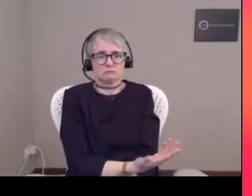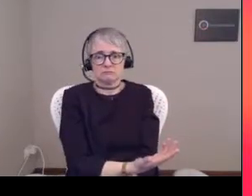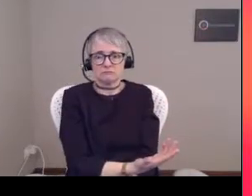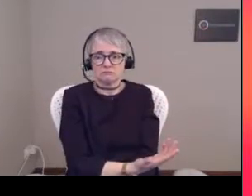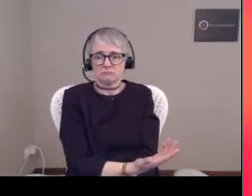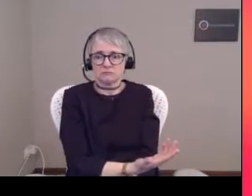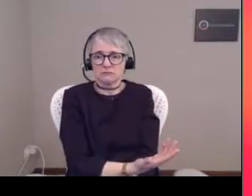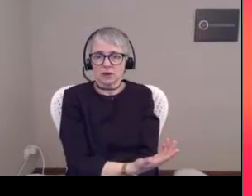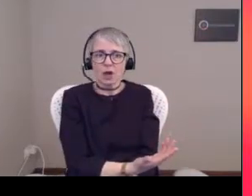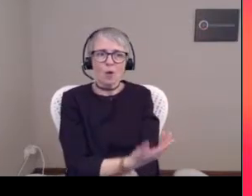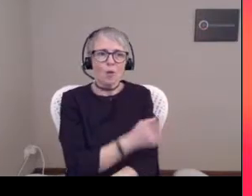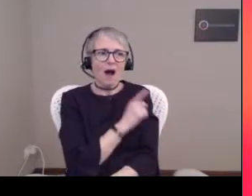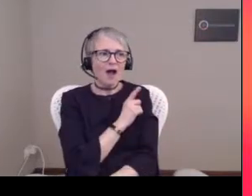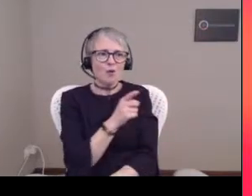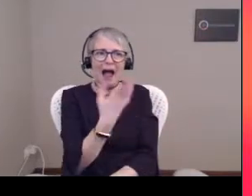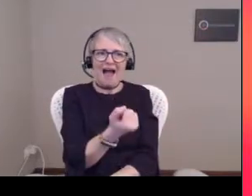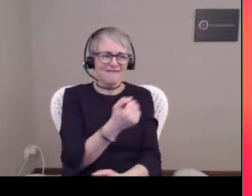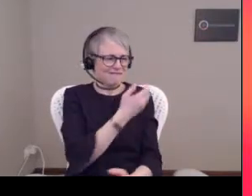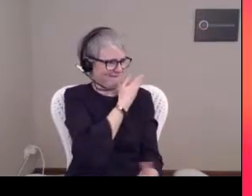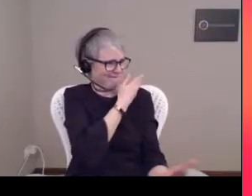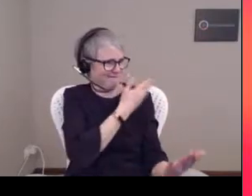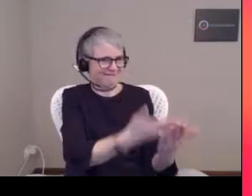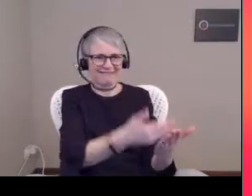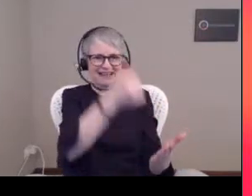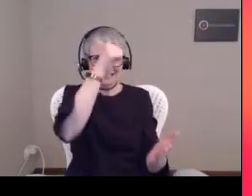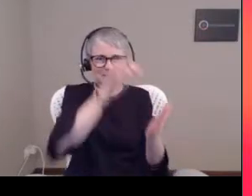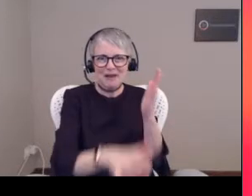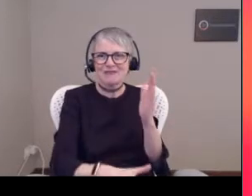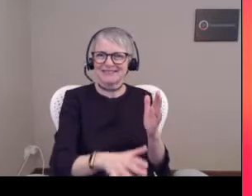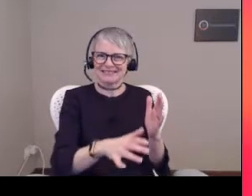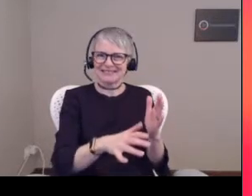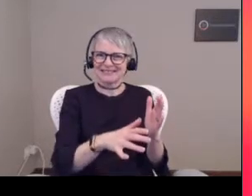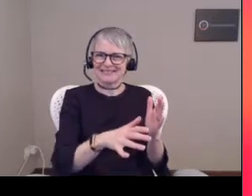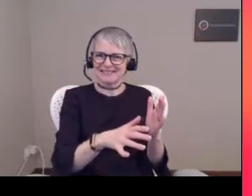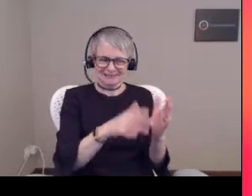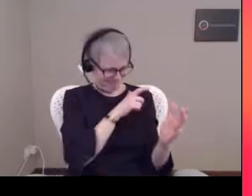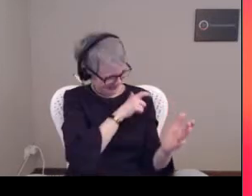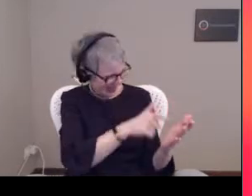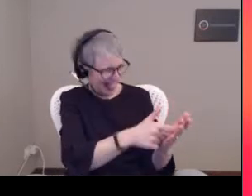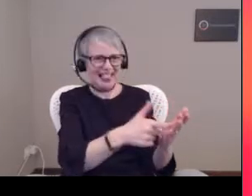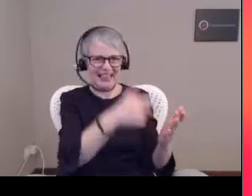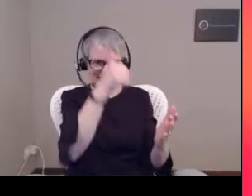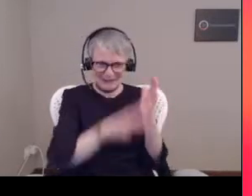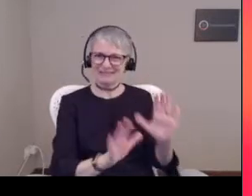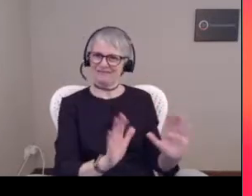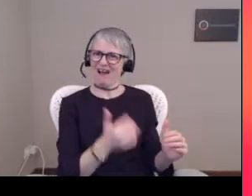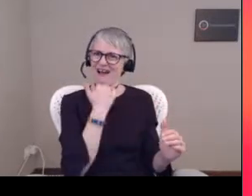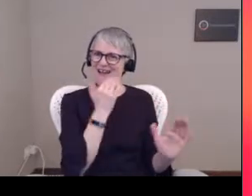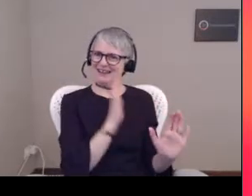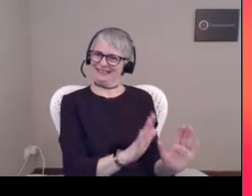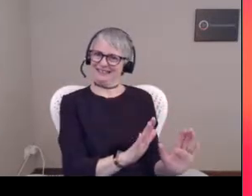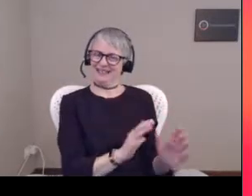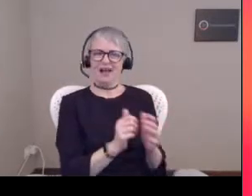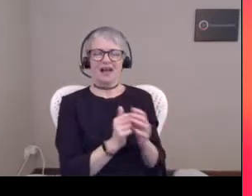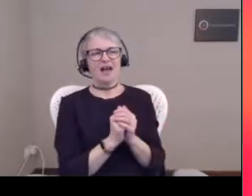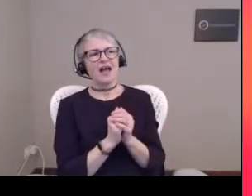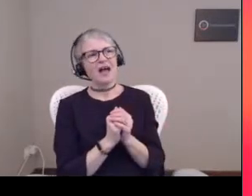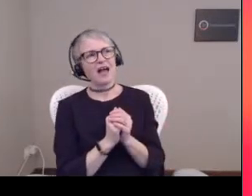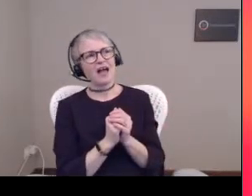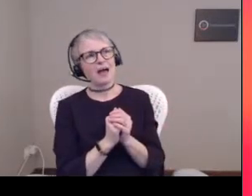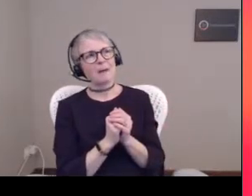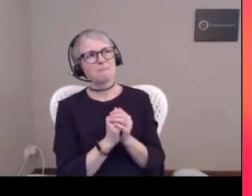of experience into the organisation in some respect, that's absolutely fine. There'll be some stipulations around